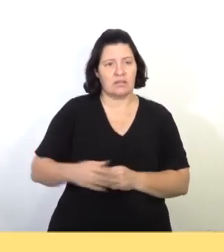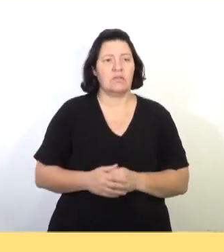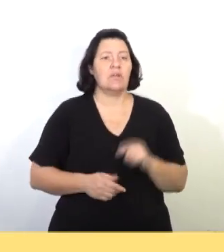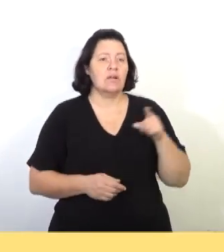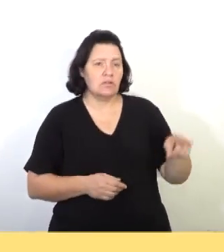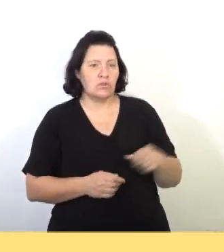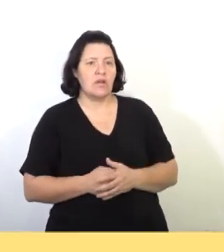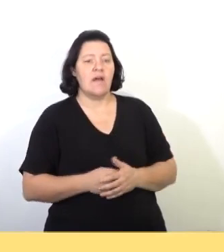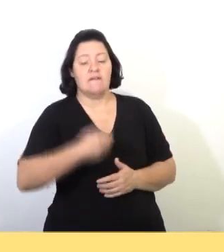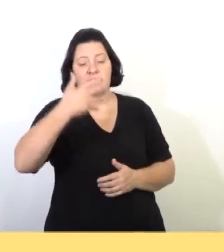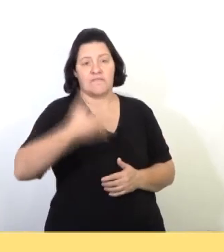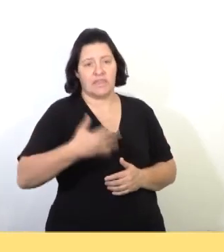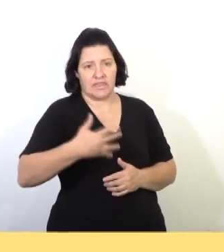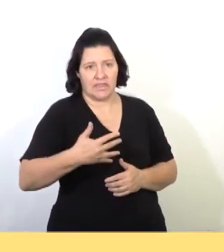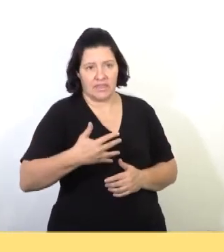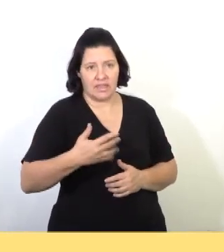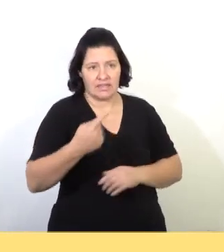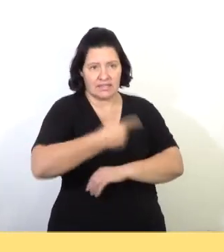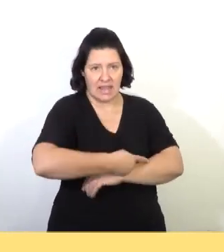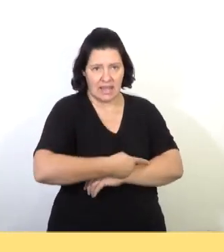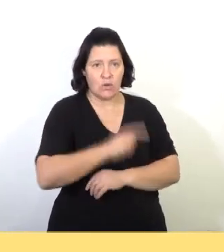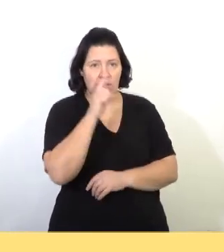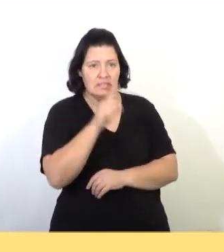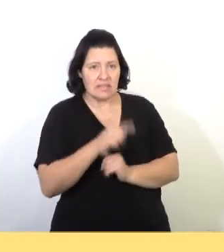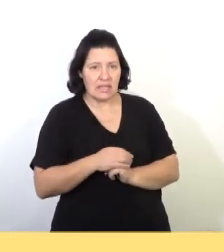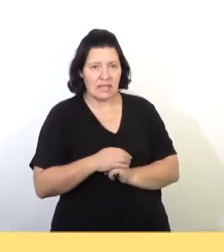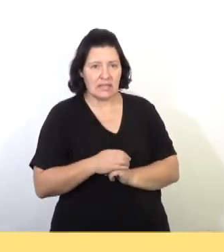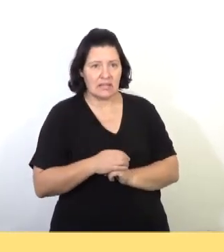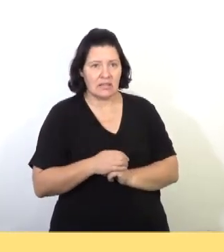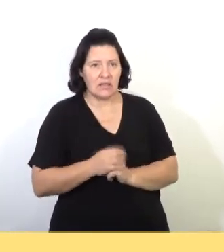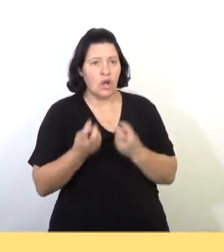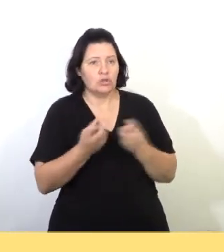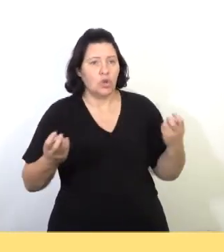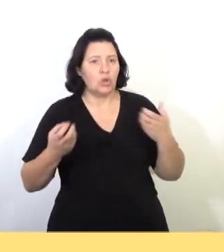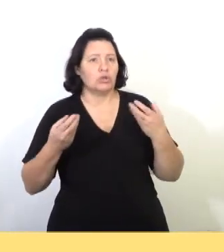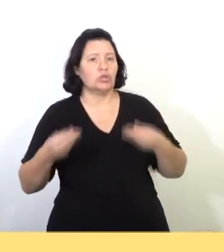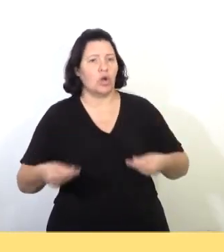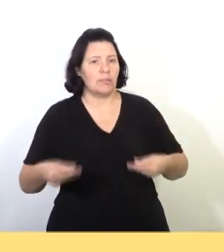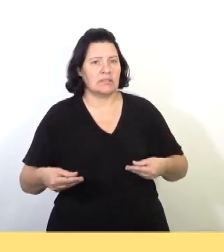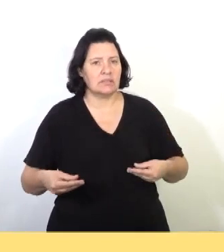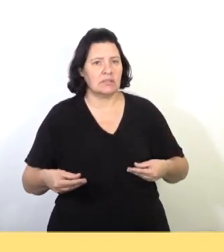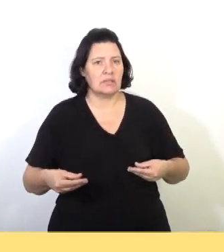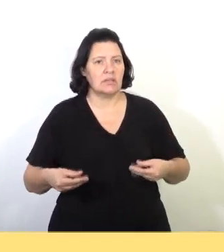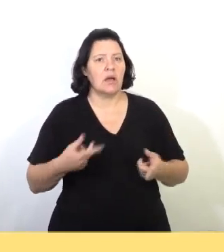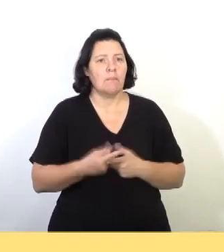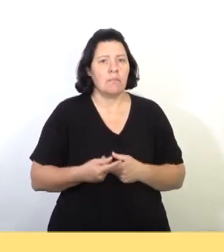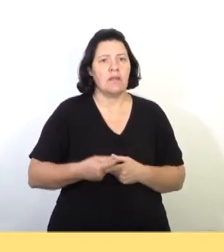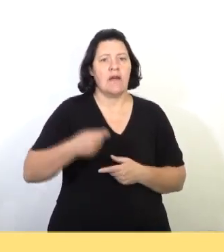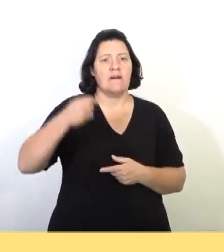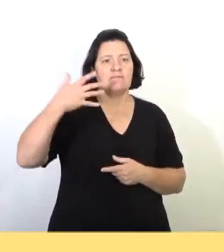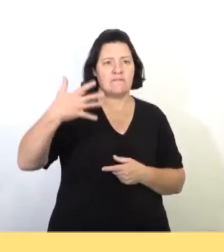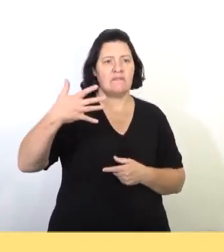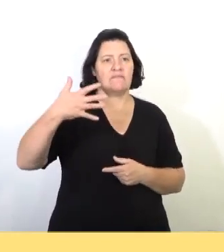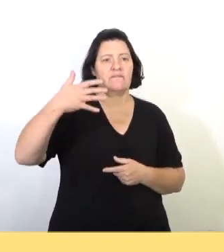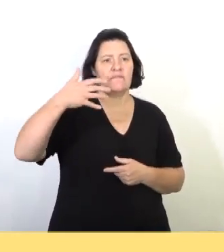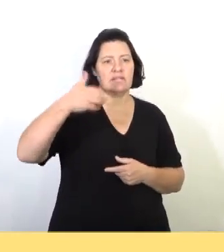date is the 5th, day 5. You can see here on my source documents, my numbers are going in numerical